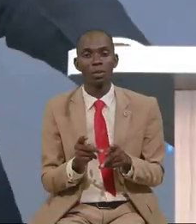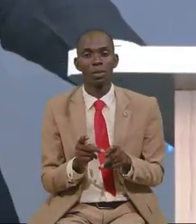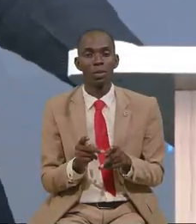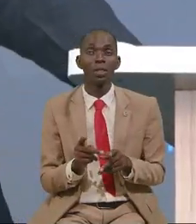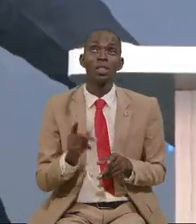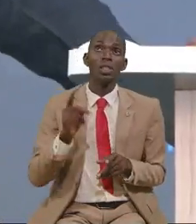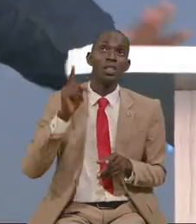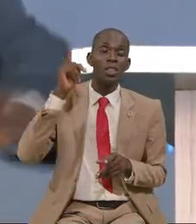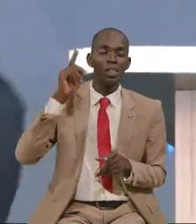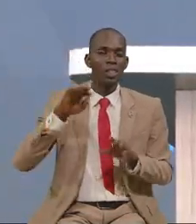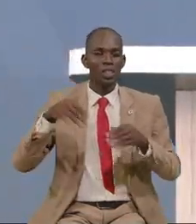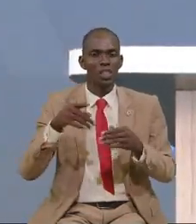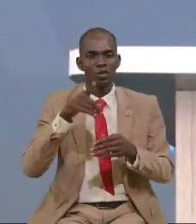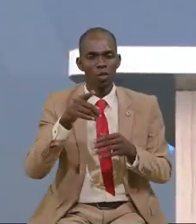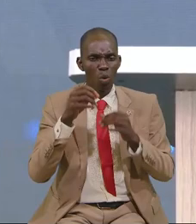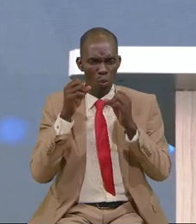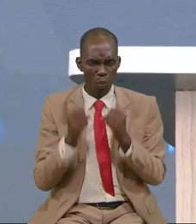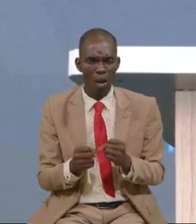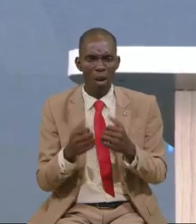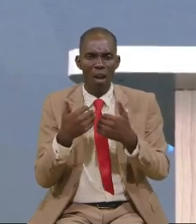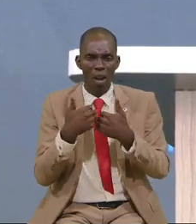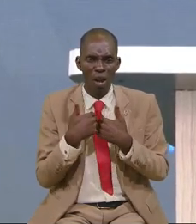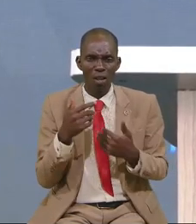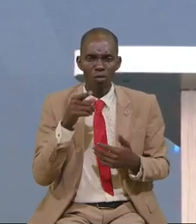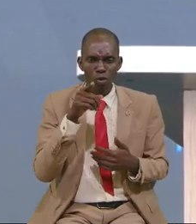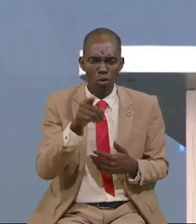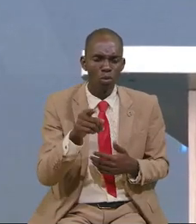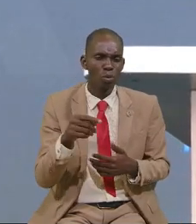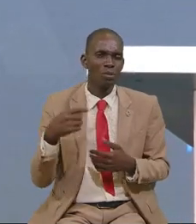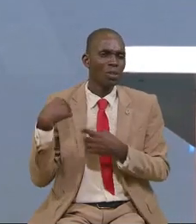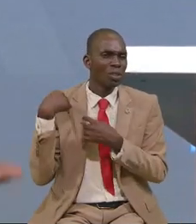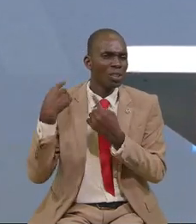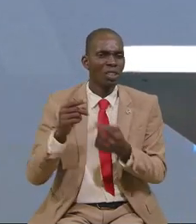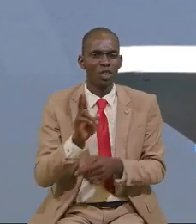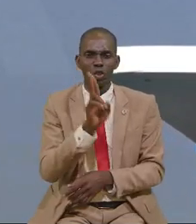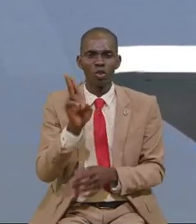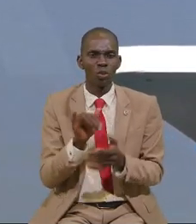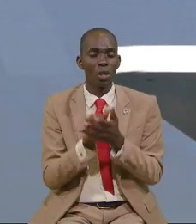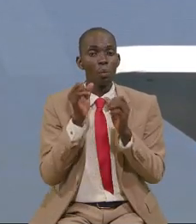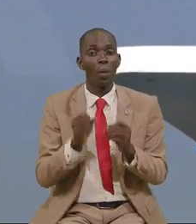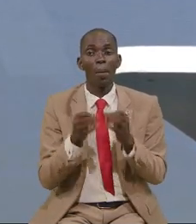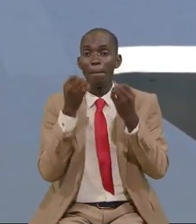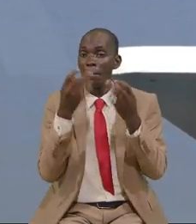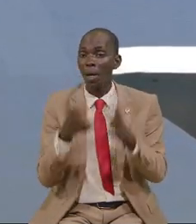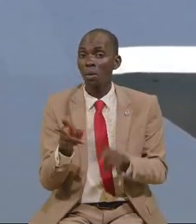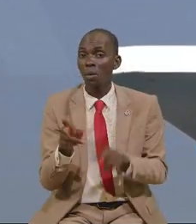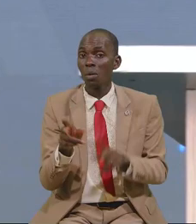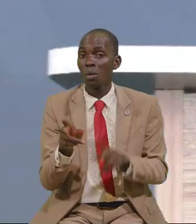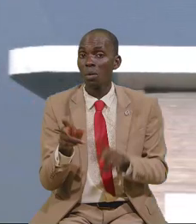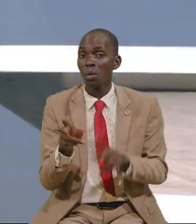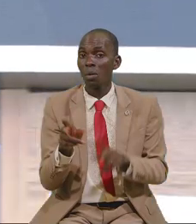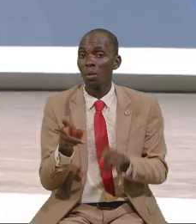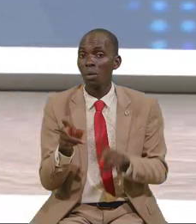you power, have you ever used that power? Many people know. He gave